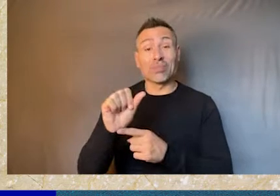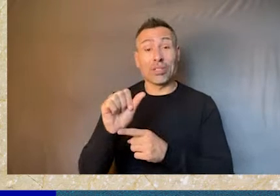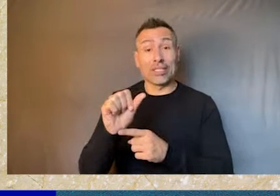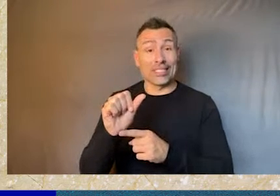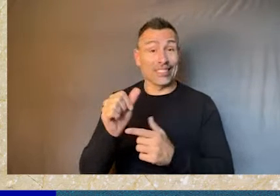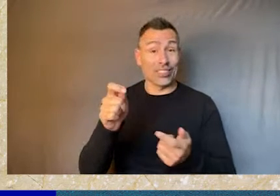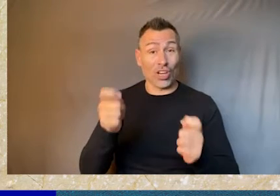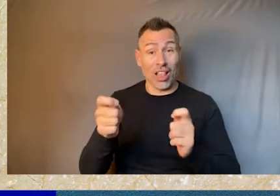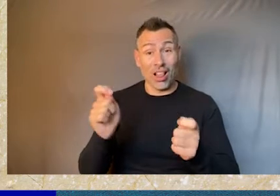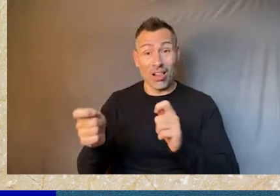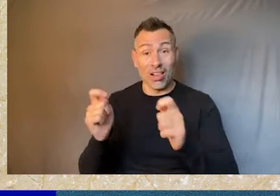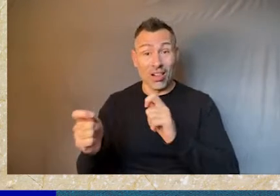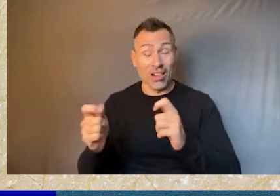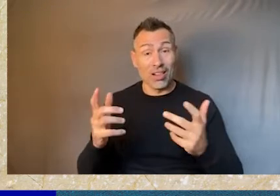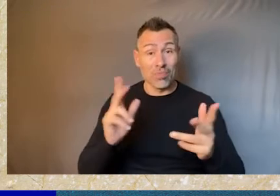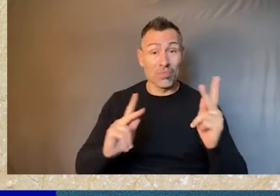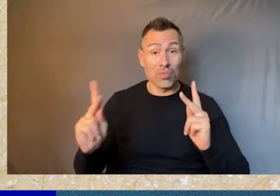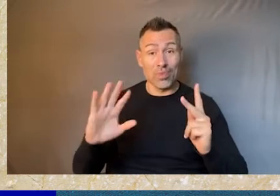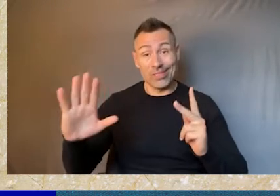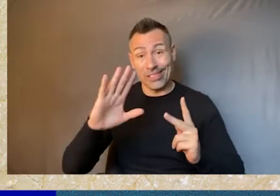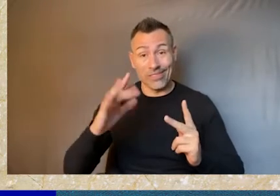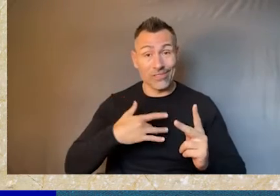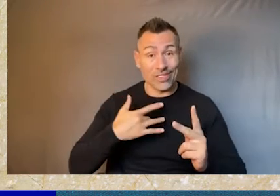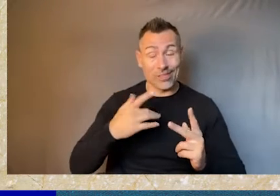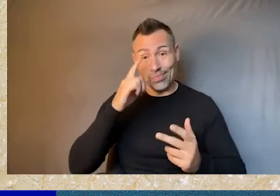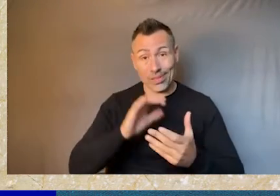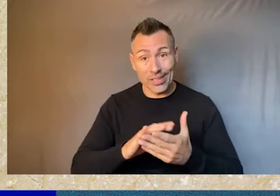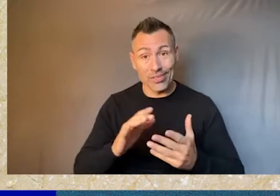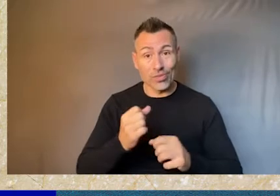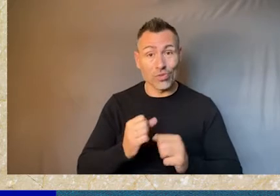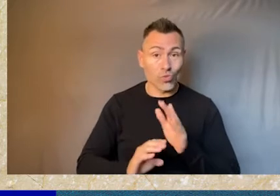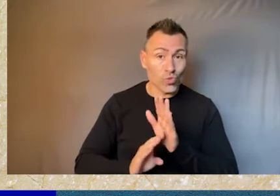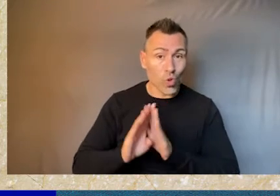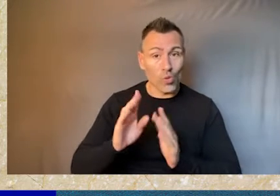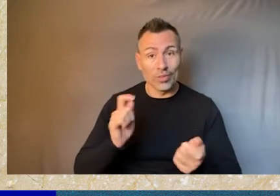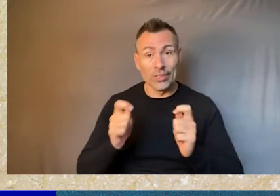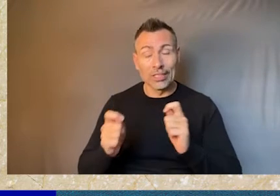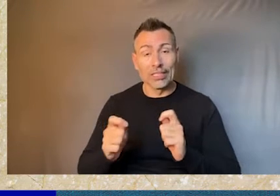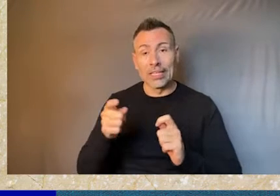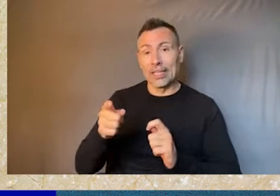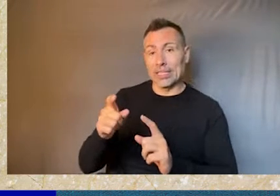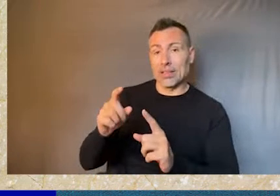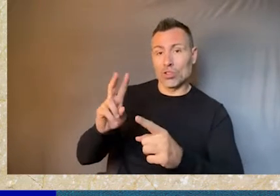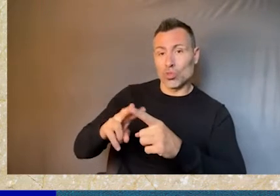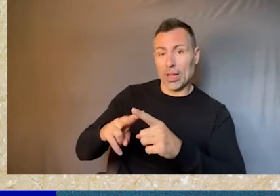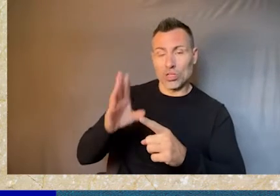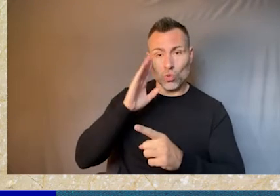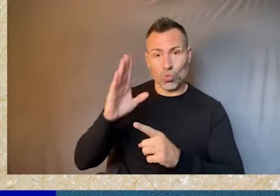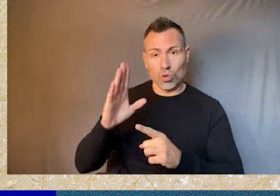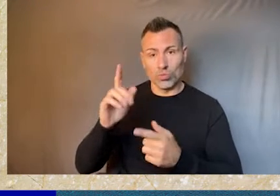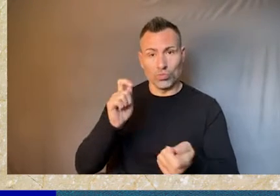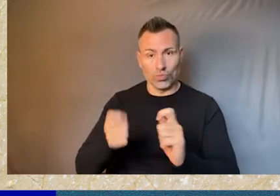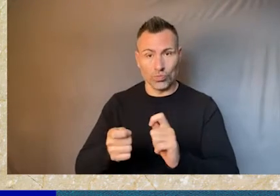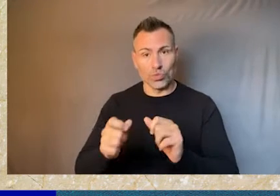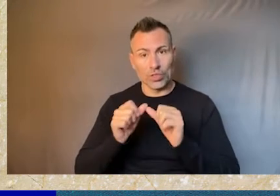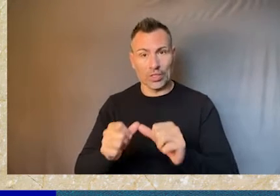and continues to expand and grow, this terminology and this language is going to continue to evolve. But where we